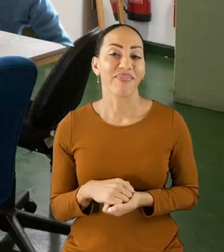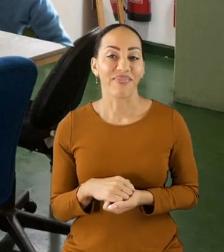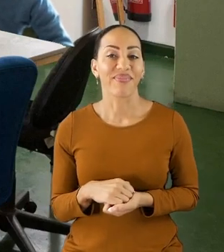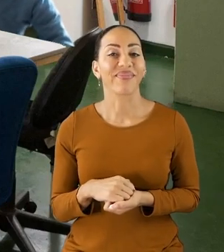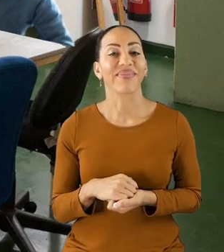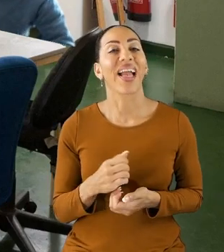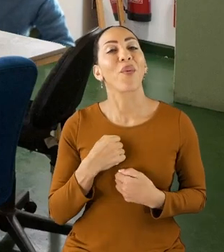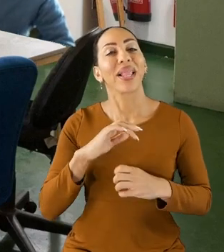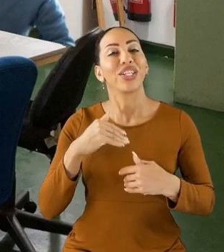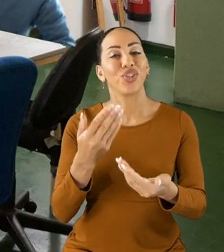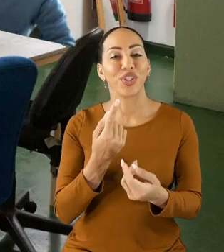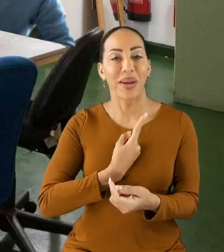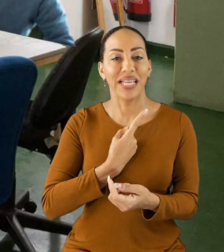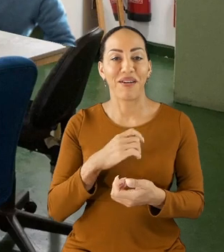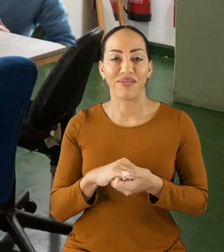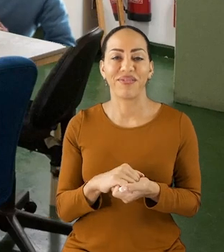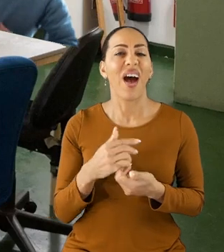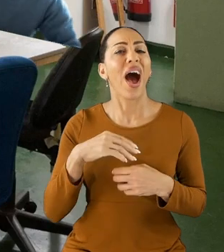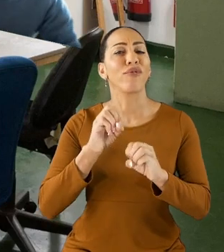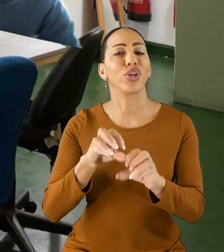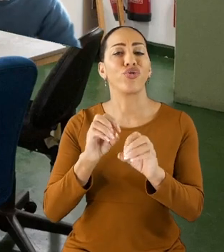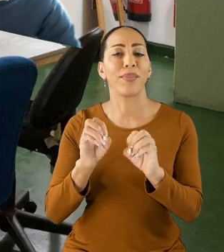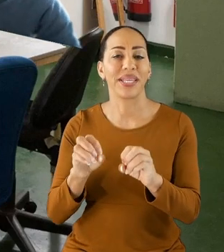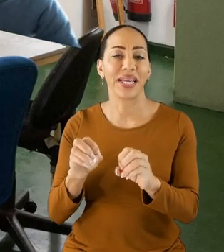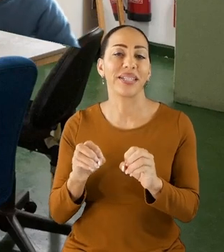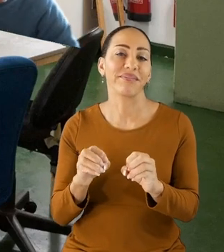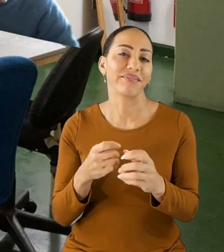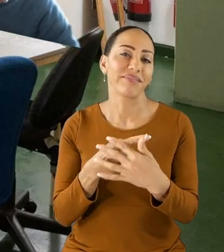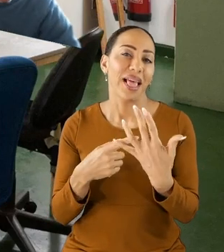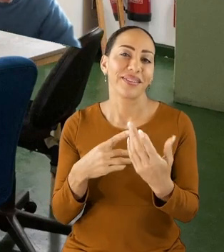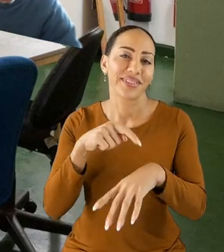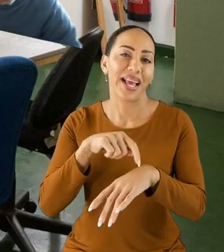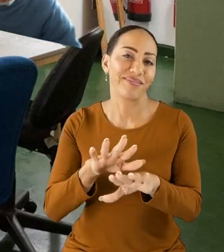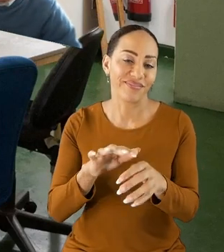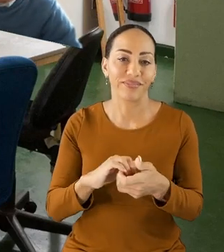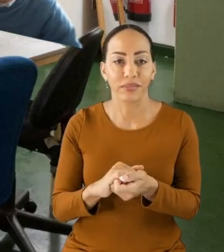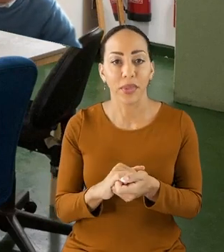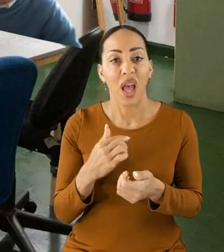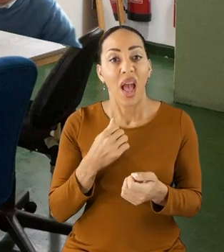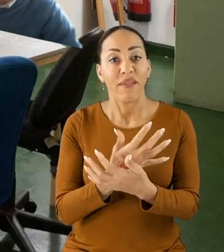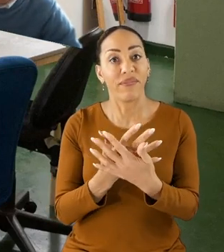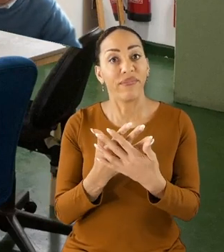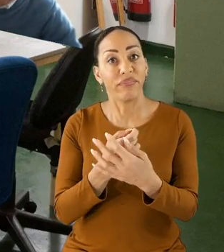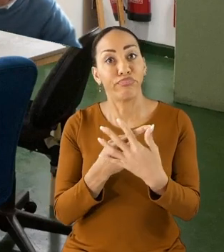my presentation. I am, yes. All right. Well, while you're doing that, I'll introduce myself because I've already contributed several times,